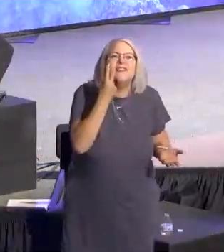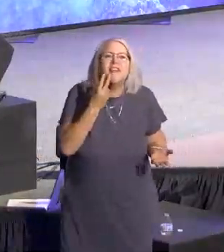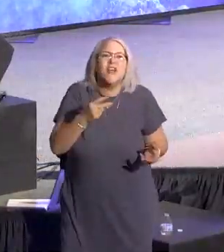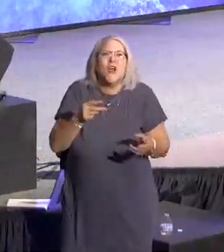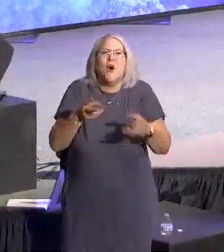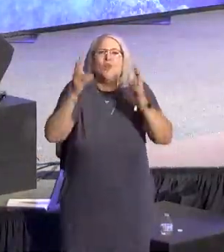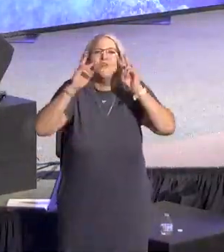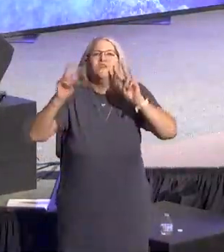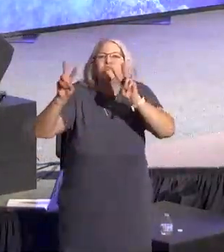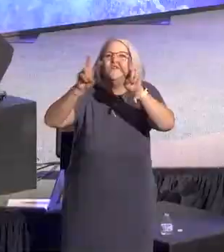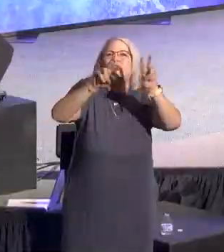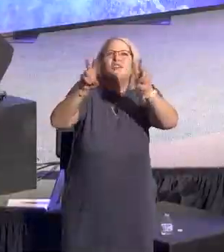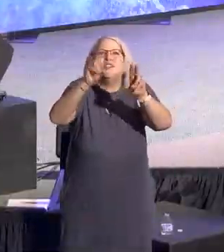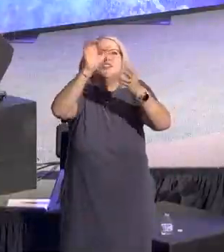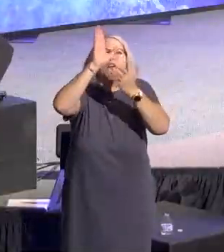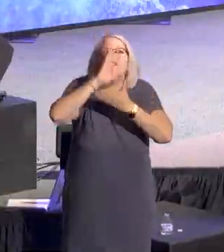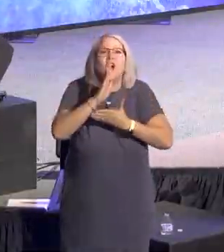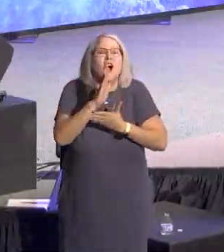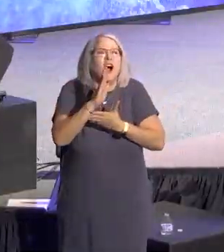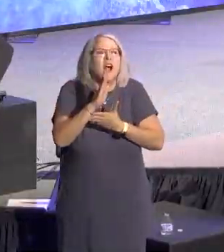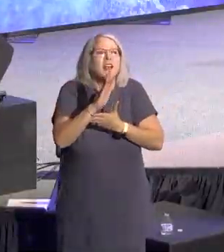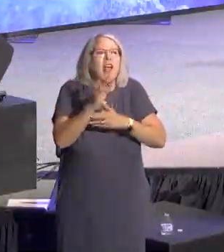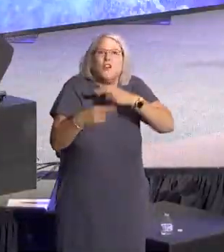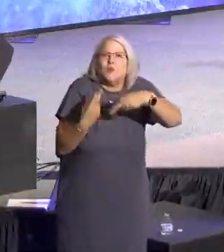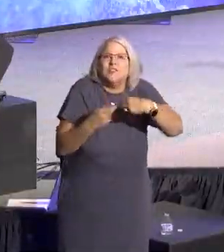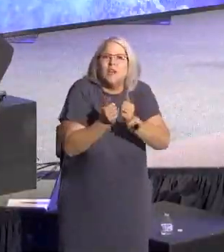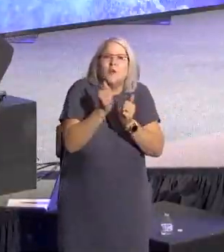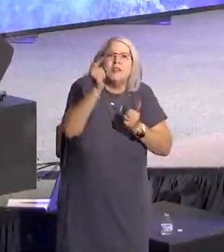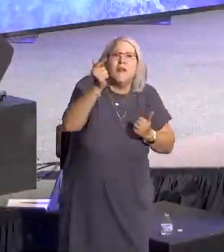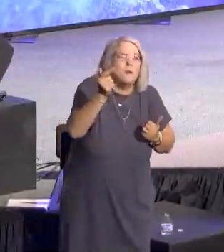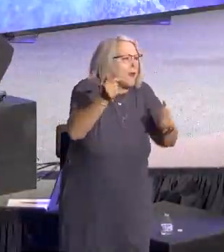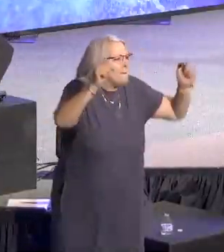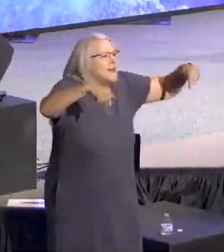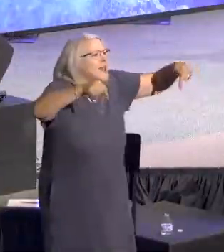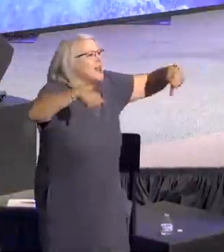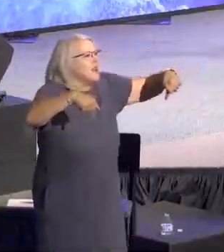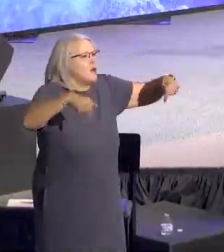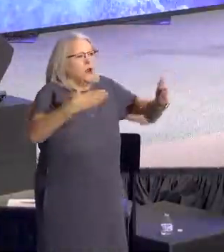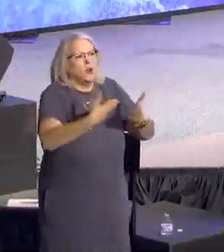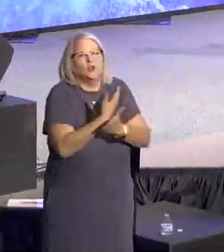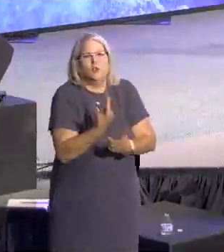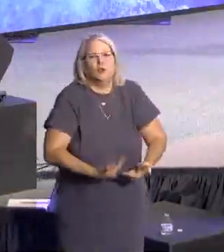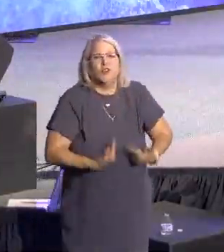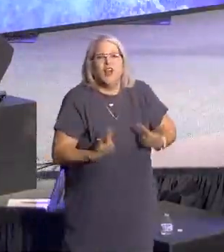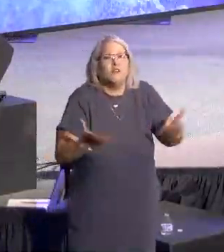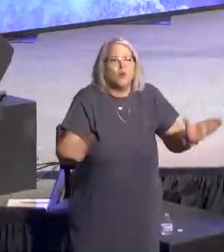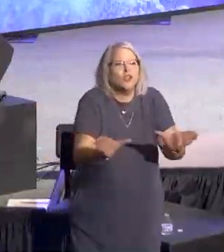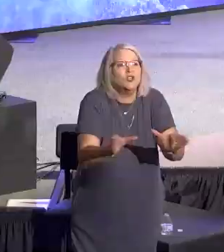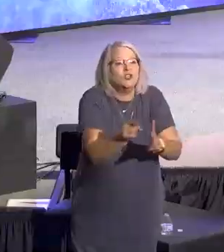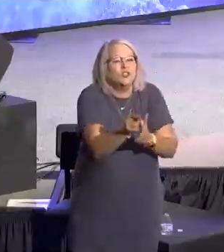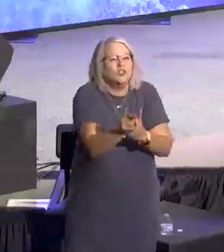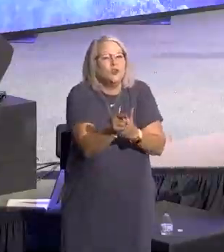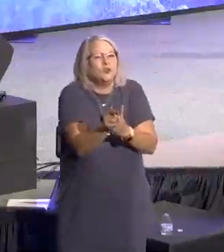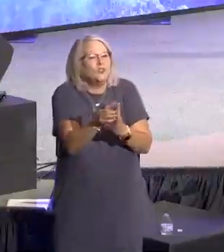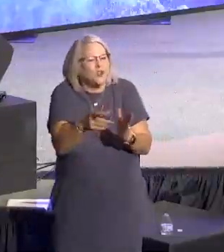shallow relationship with him. But today, here at New Life, I want to encourage you to go